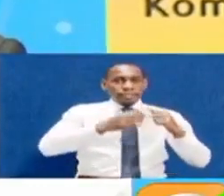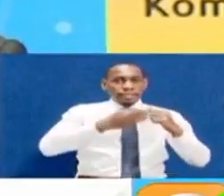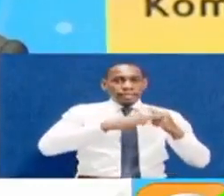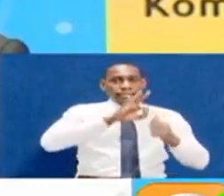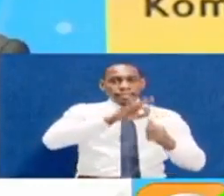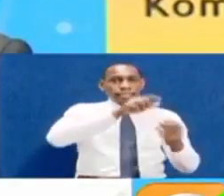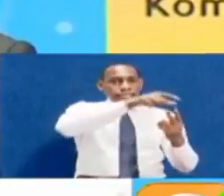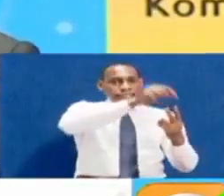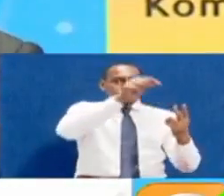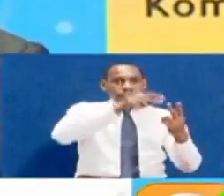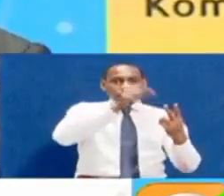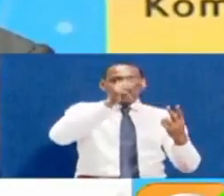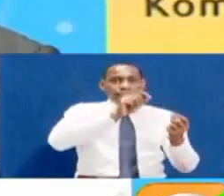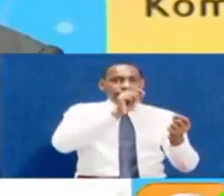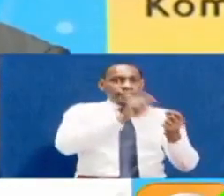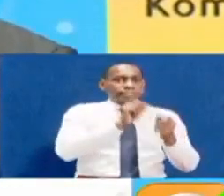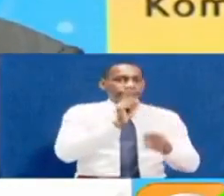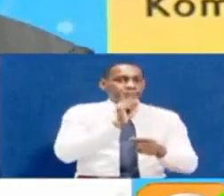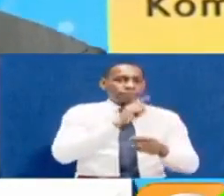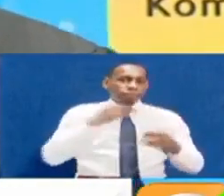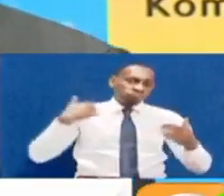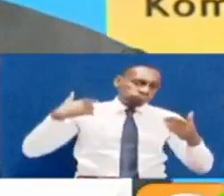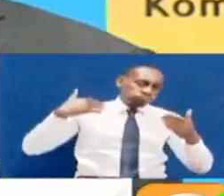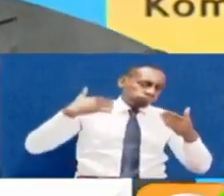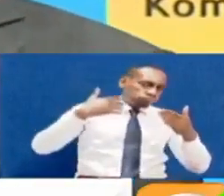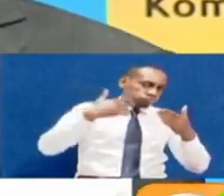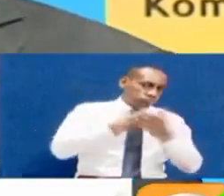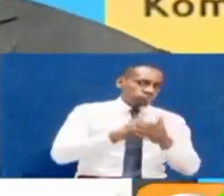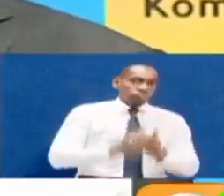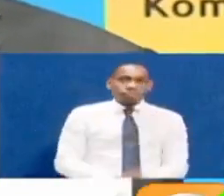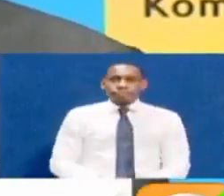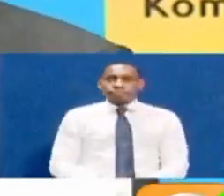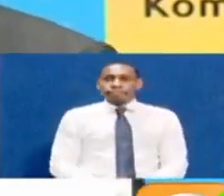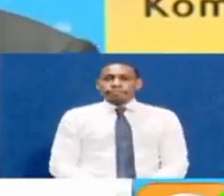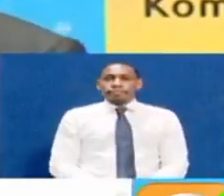100,683 samples tested so far.